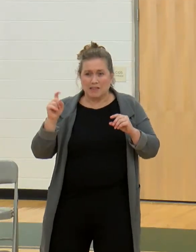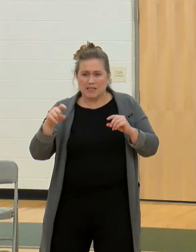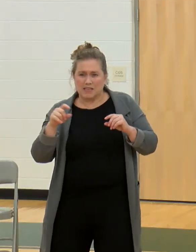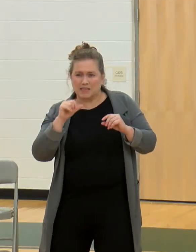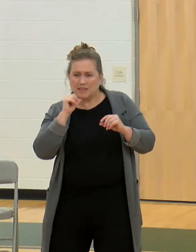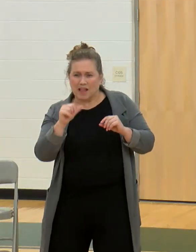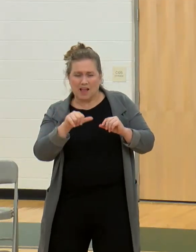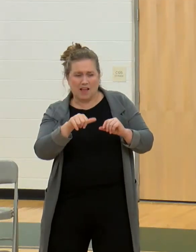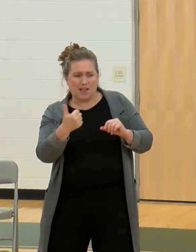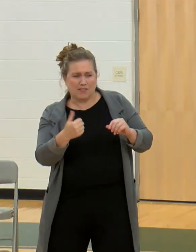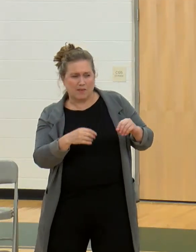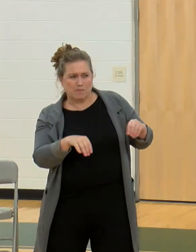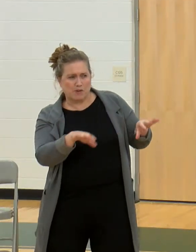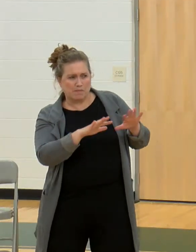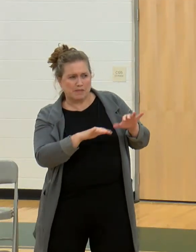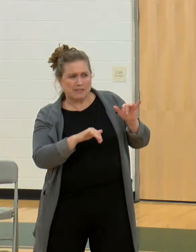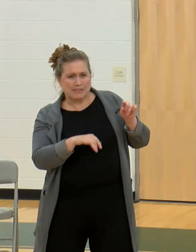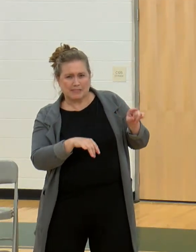sure. Pardon?